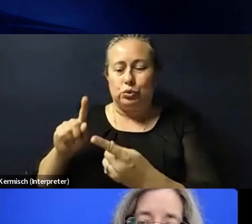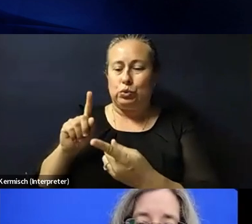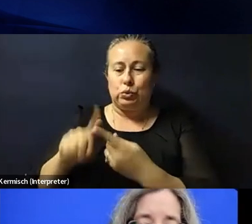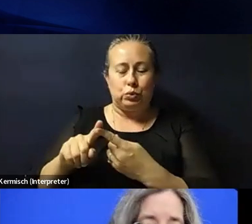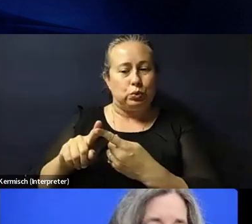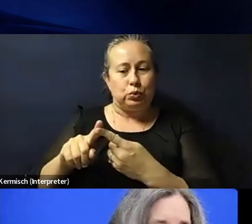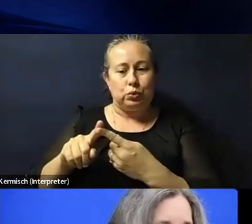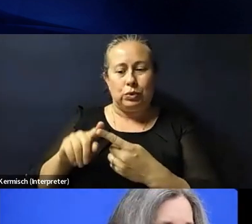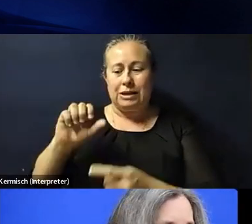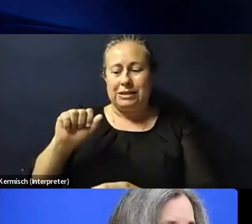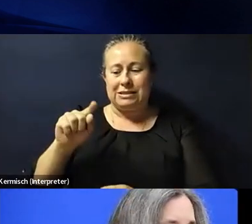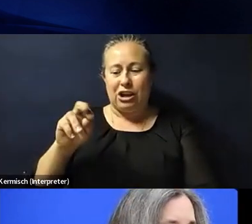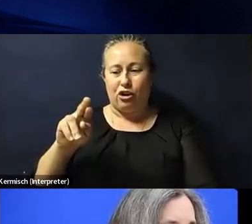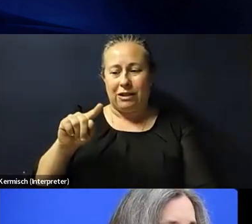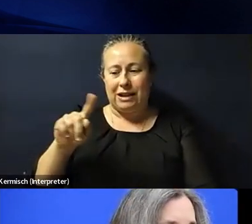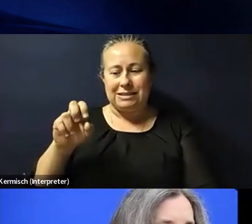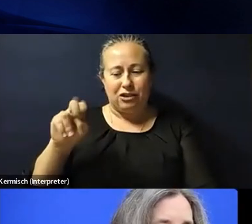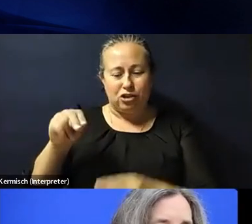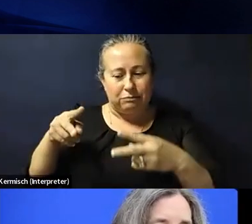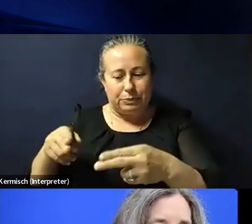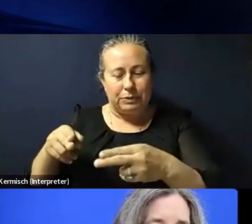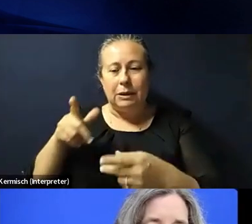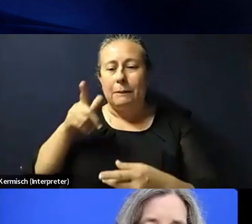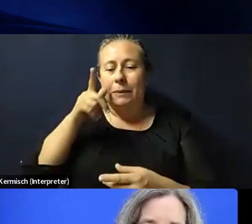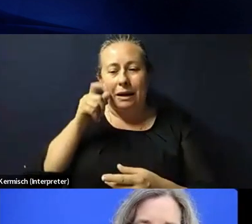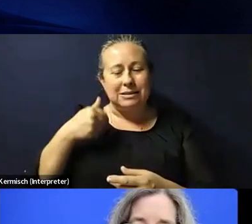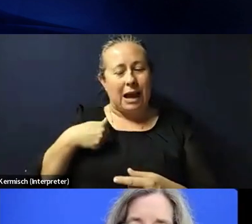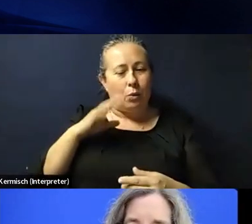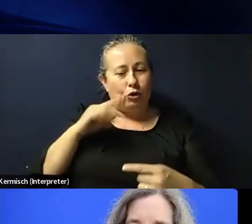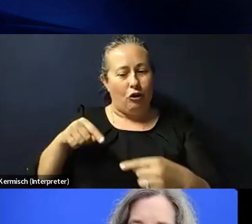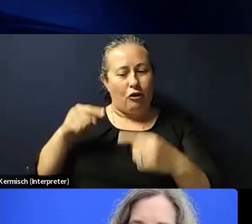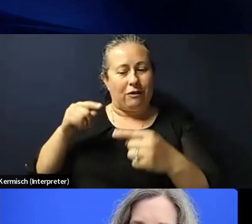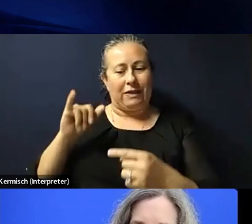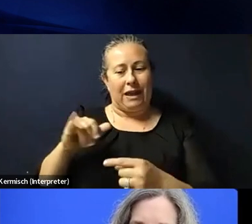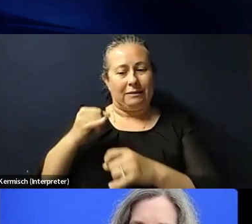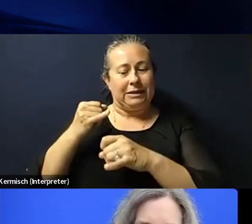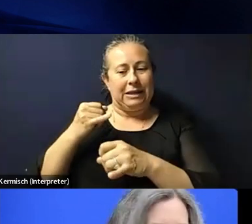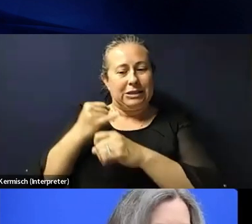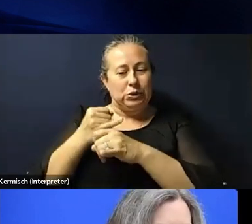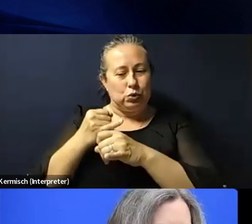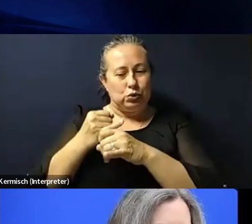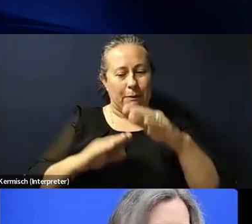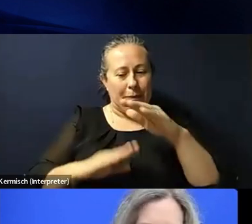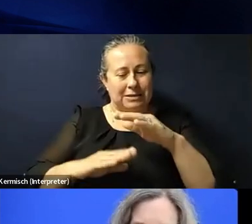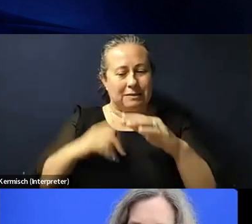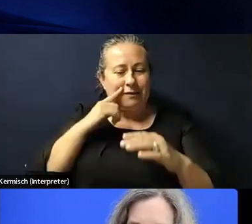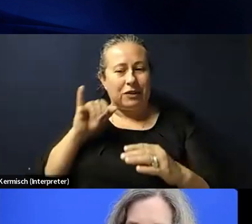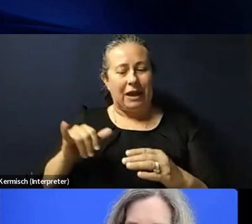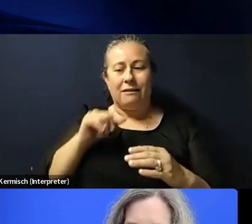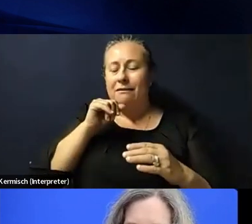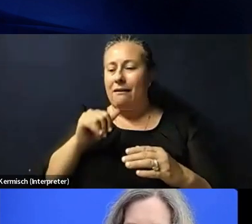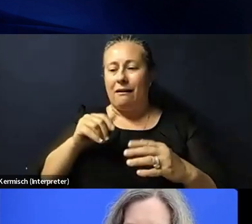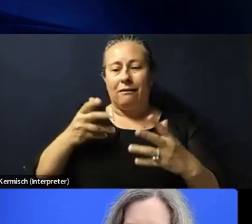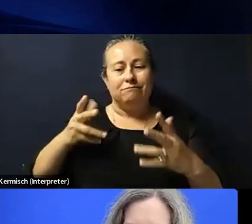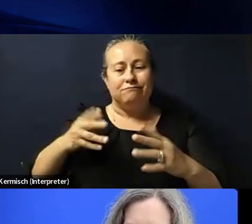century, mostly because I would argue that the institutional basis for that wasn't as implemented